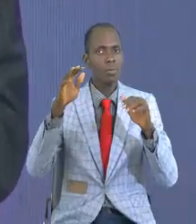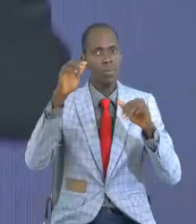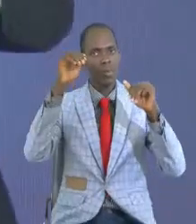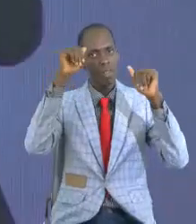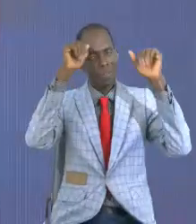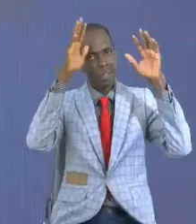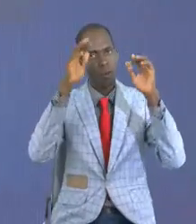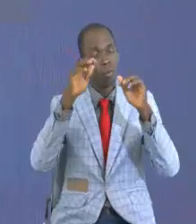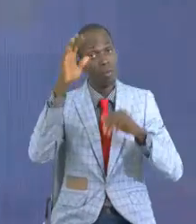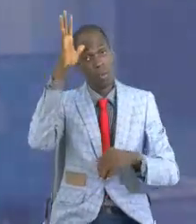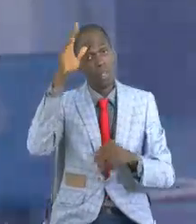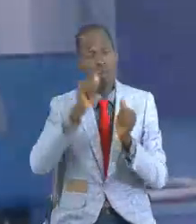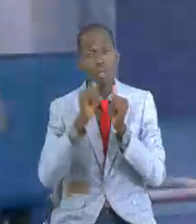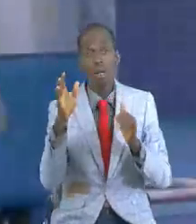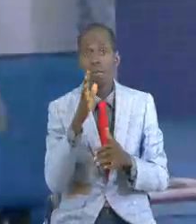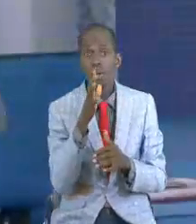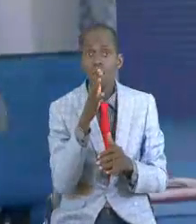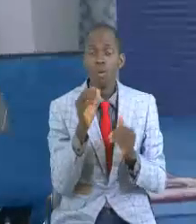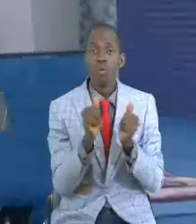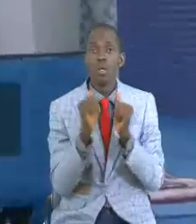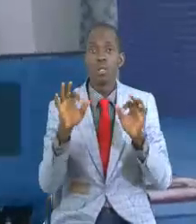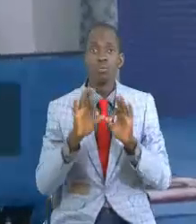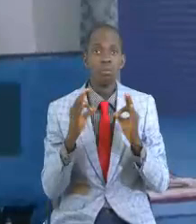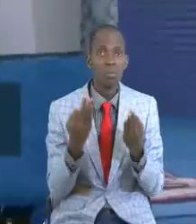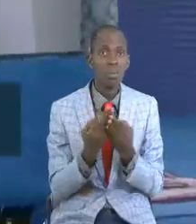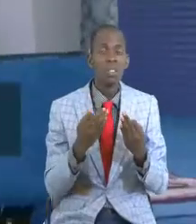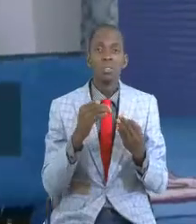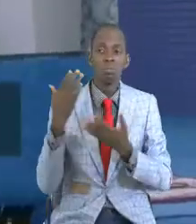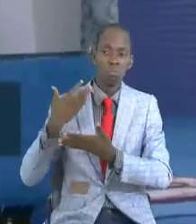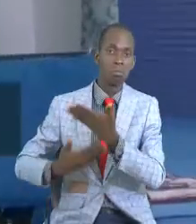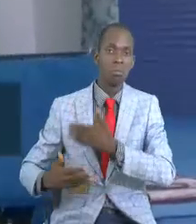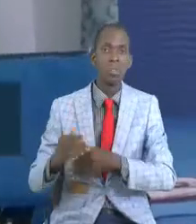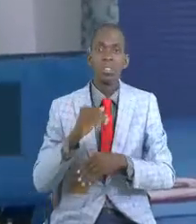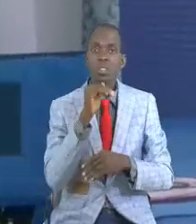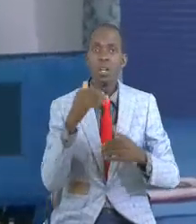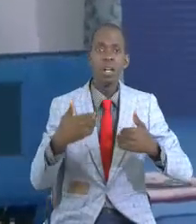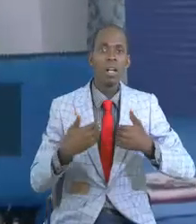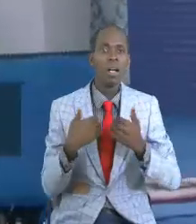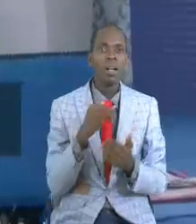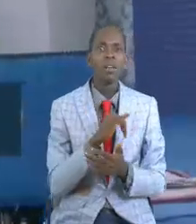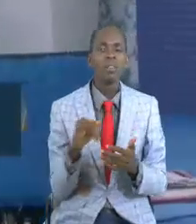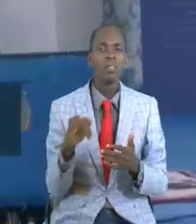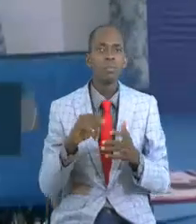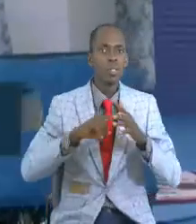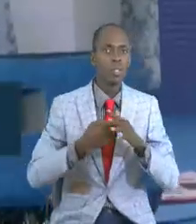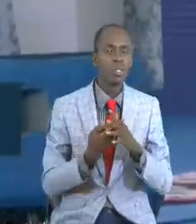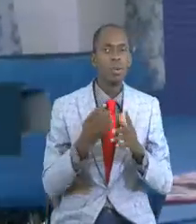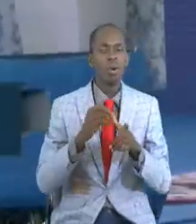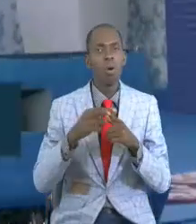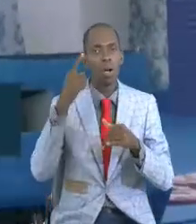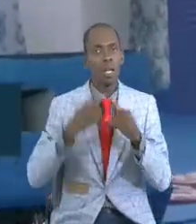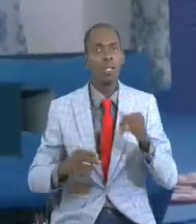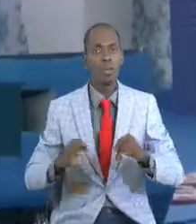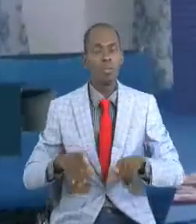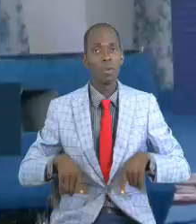mother, without descent, having neither beginning of days nor end of life, but made